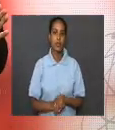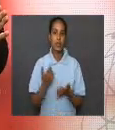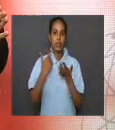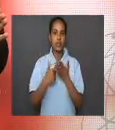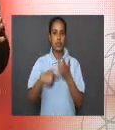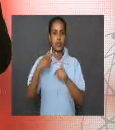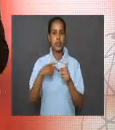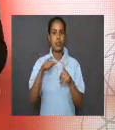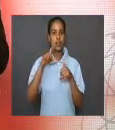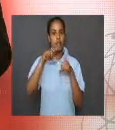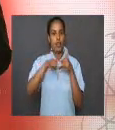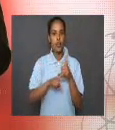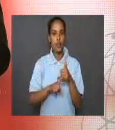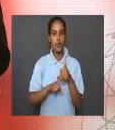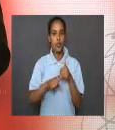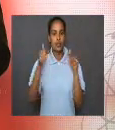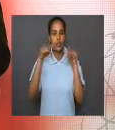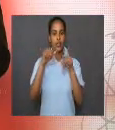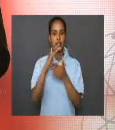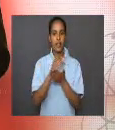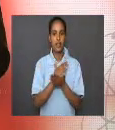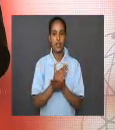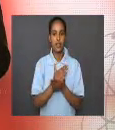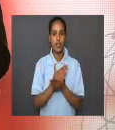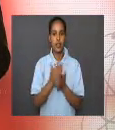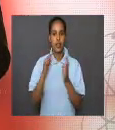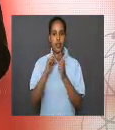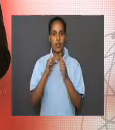This brings us to the end of today's lesson.